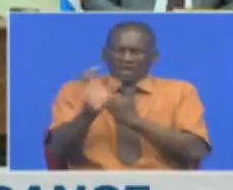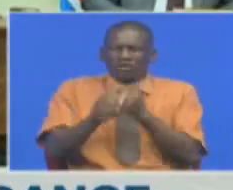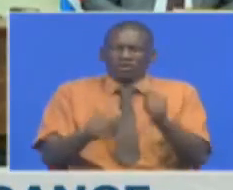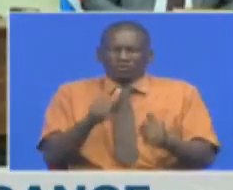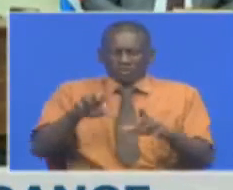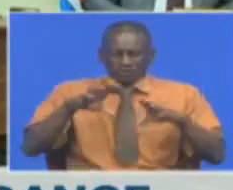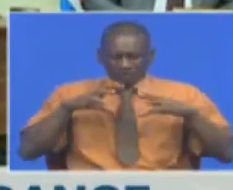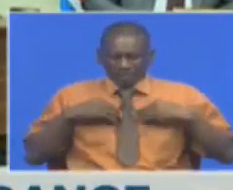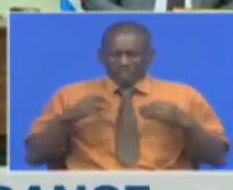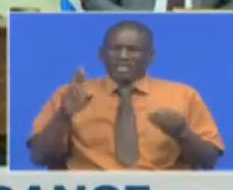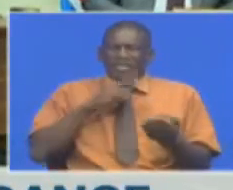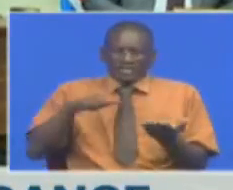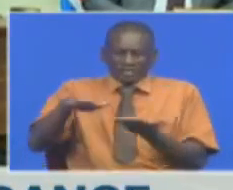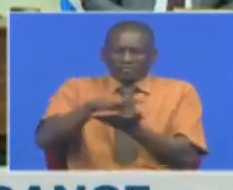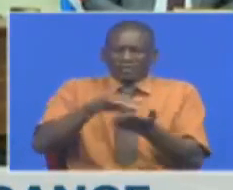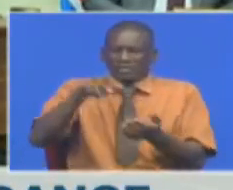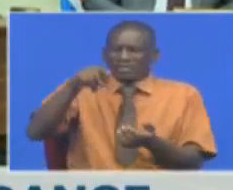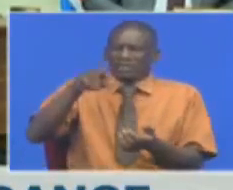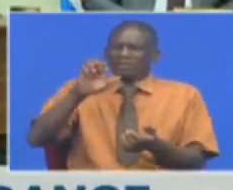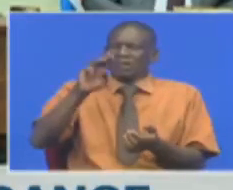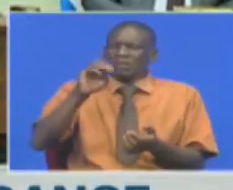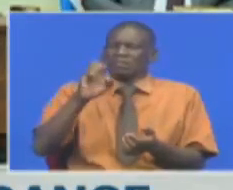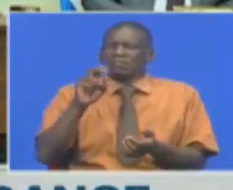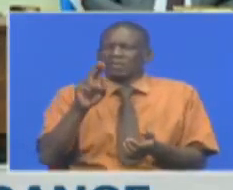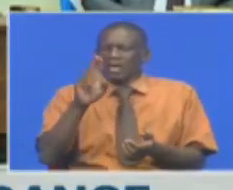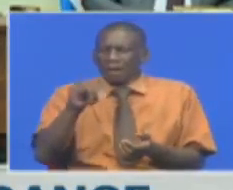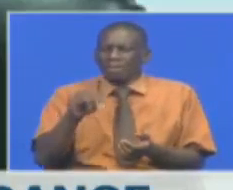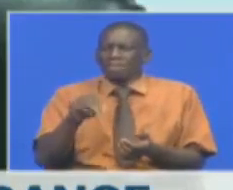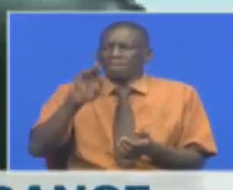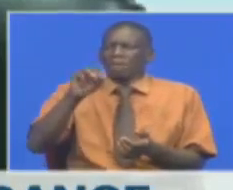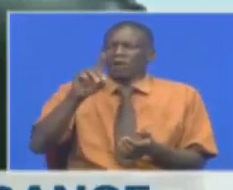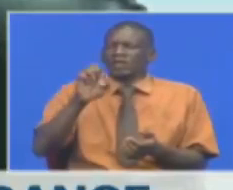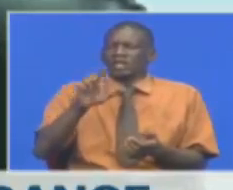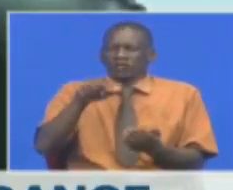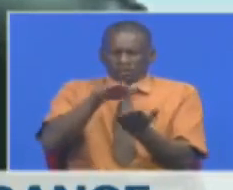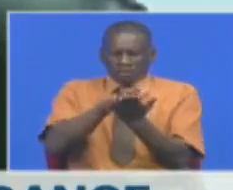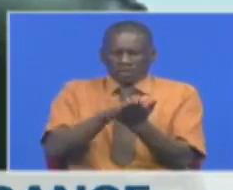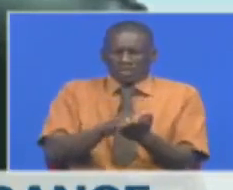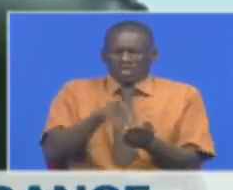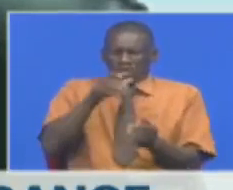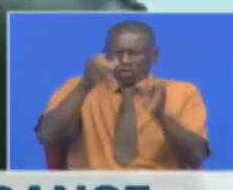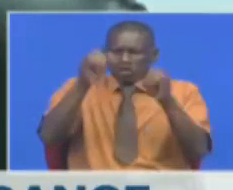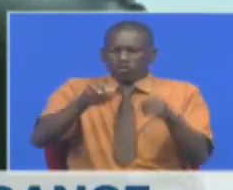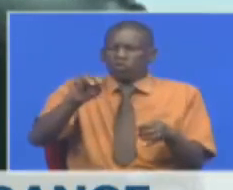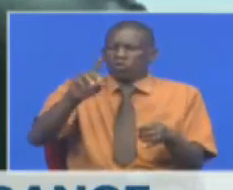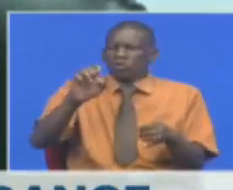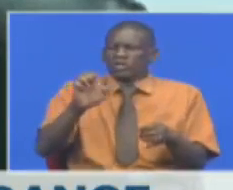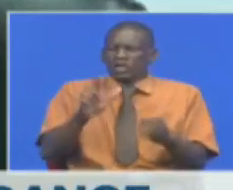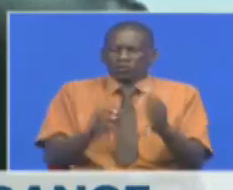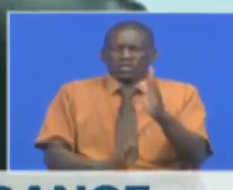the risk-based premium model for its banks. The new model was developed with support from the